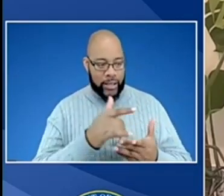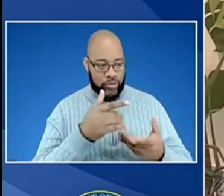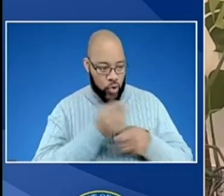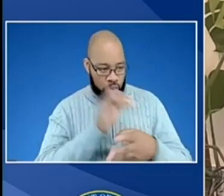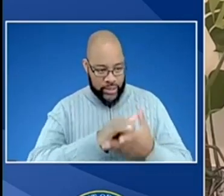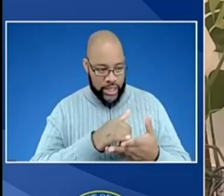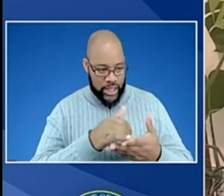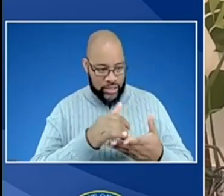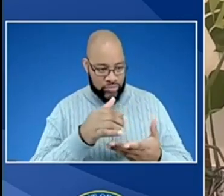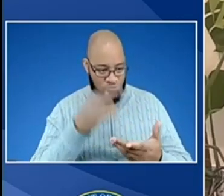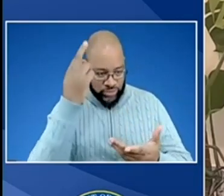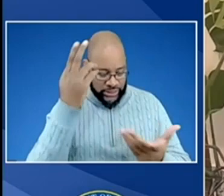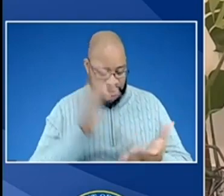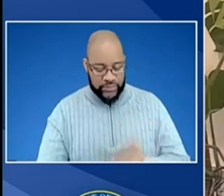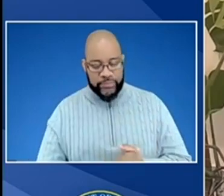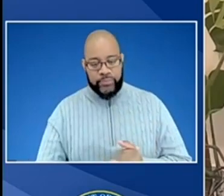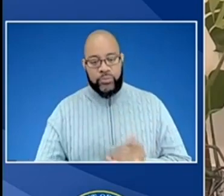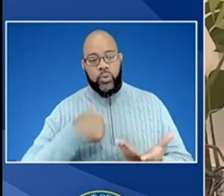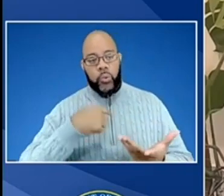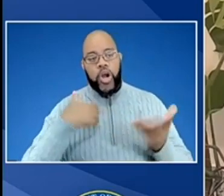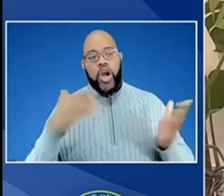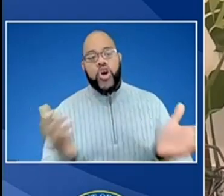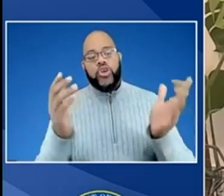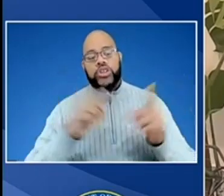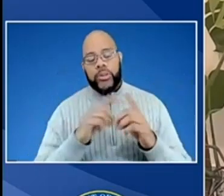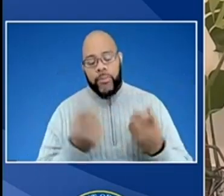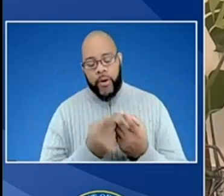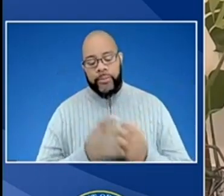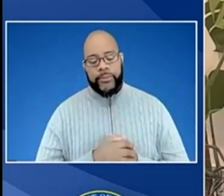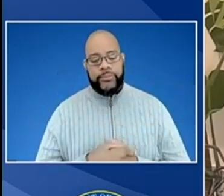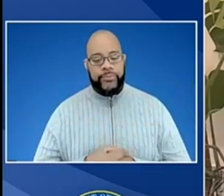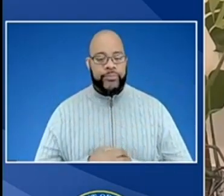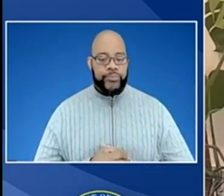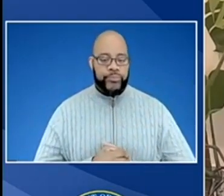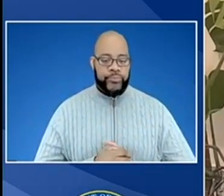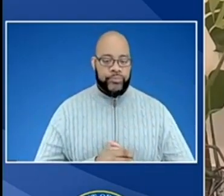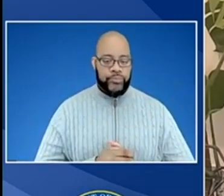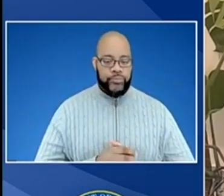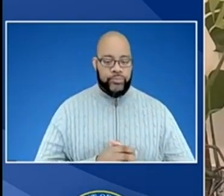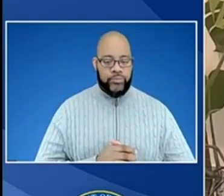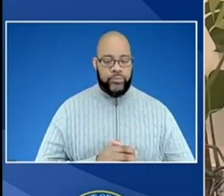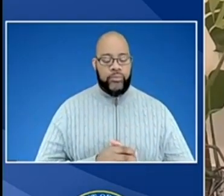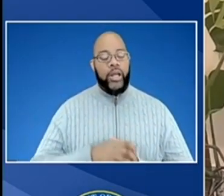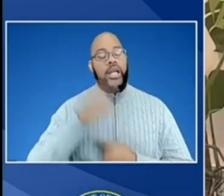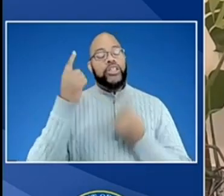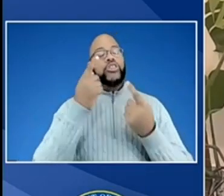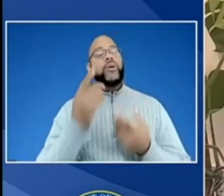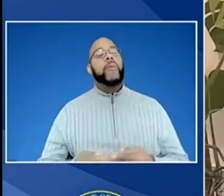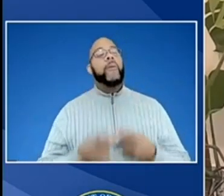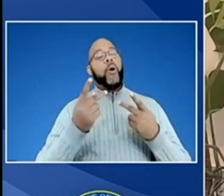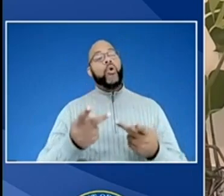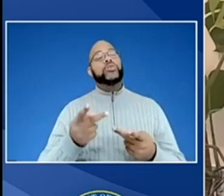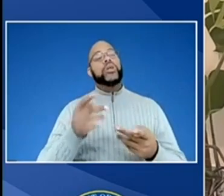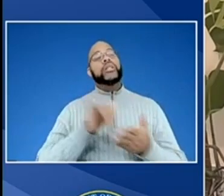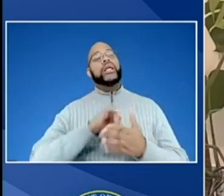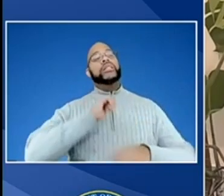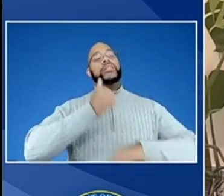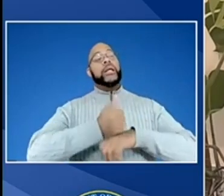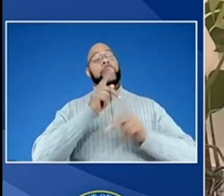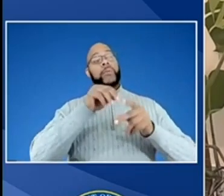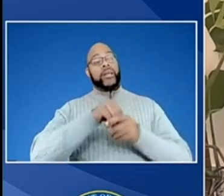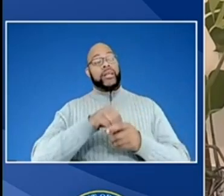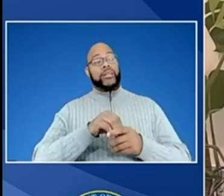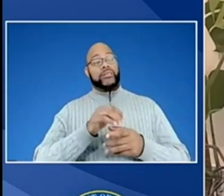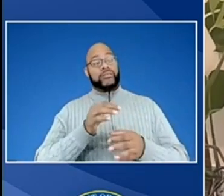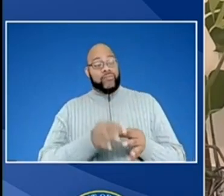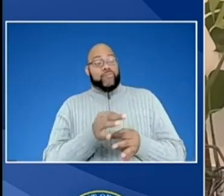provision. And so we would encourage the department to consider proposals that put people in default in particular